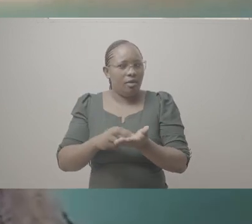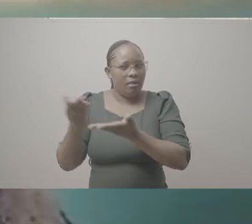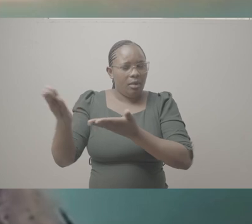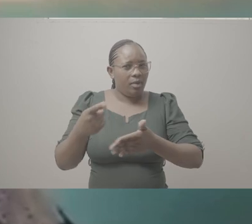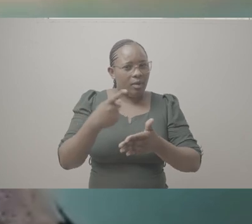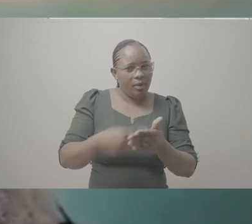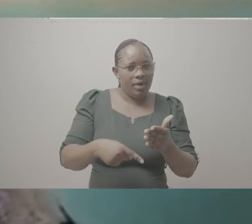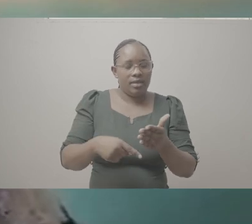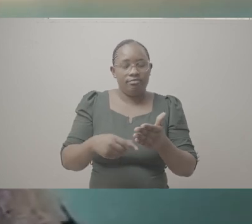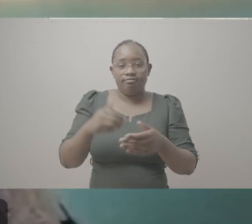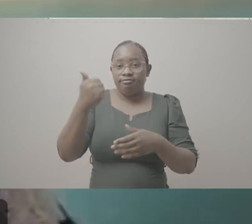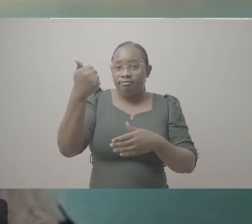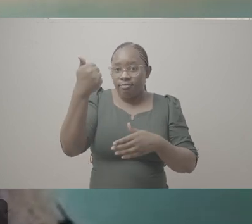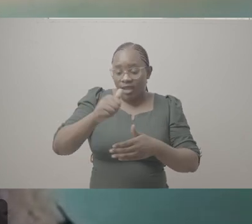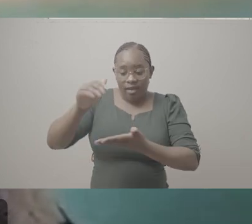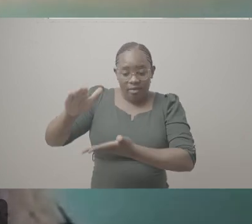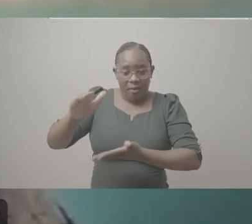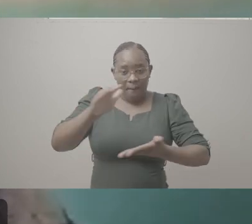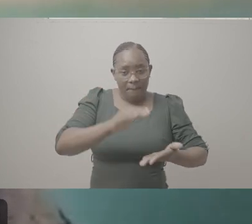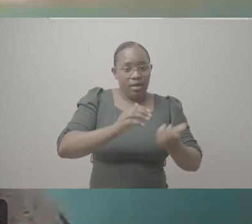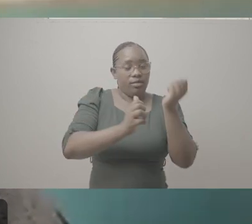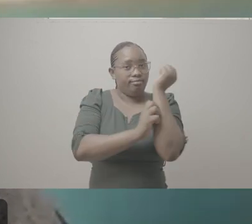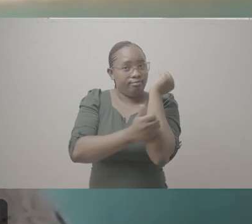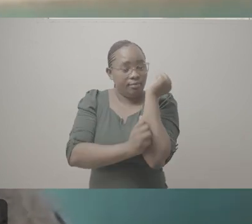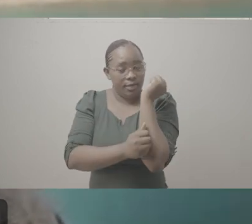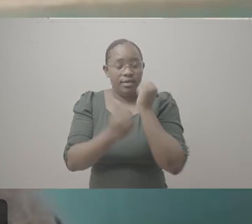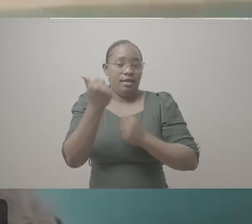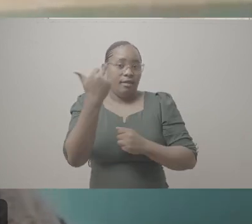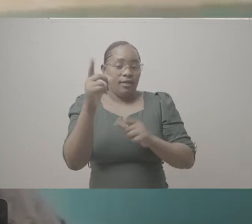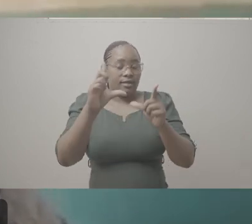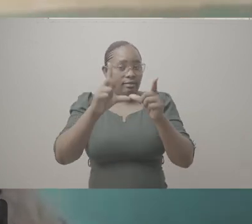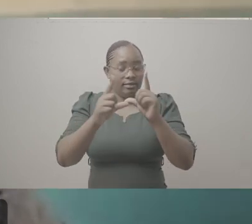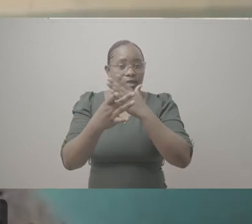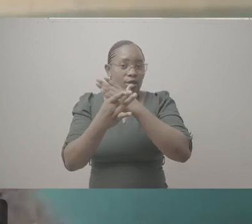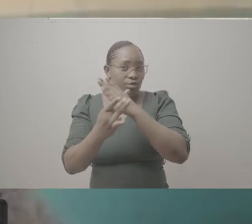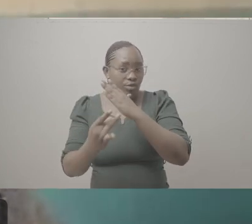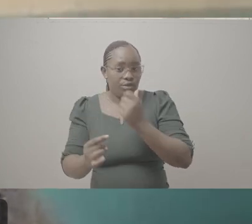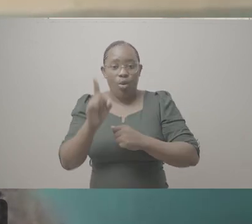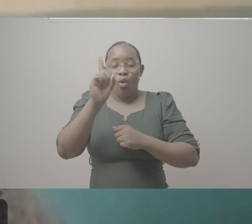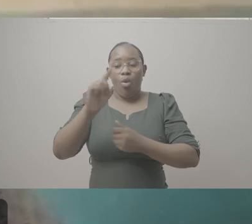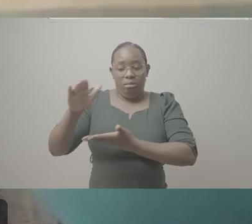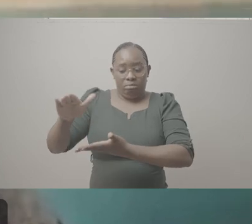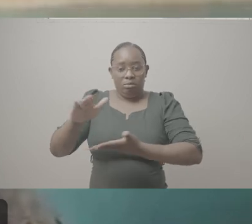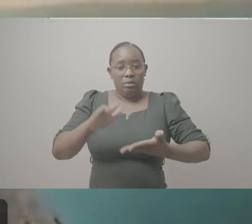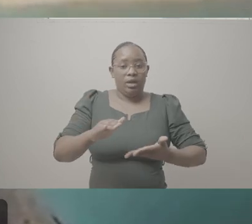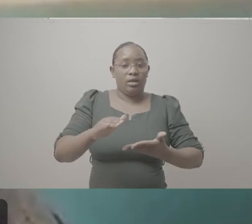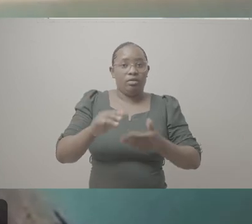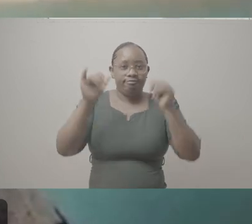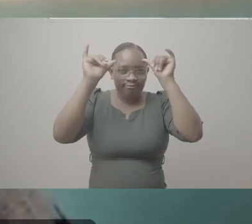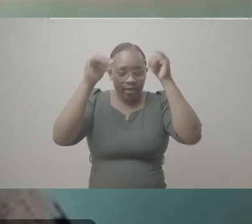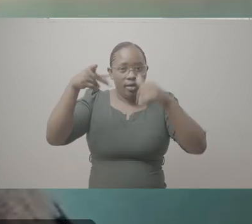10 bags of sap, 15 liters of cooking oil, and 1 bag of